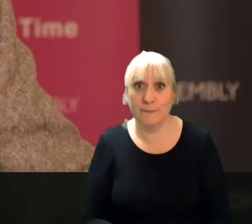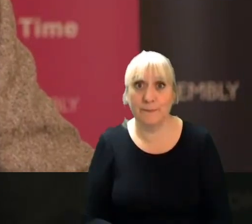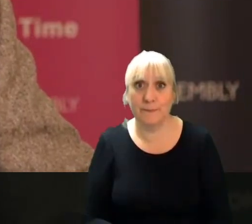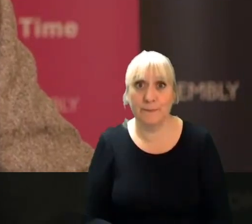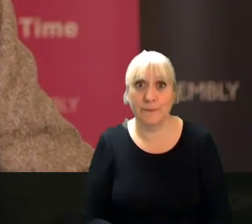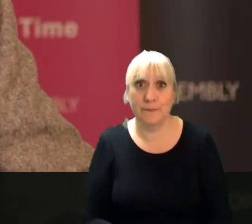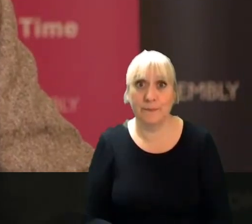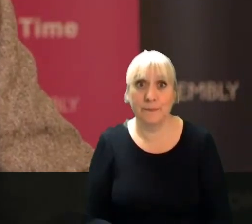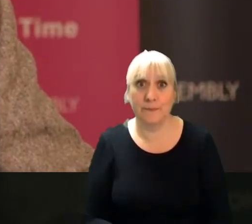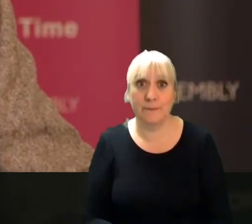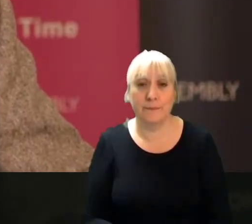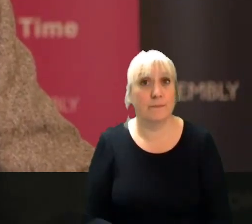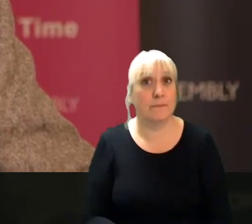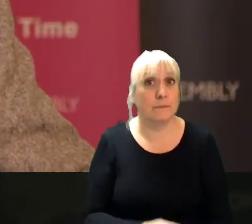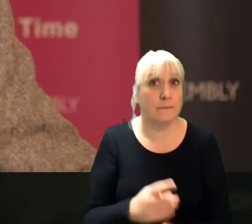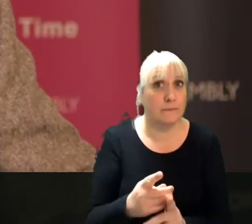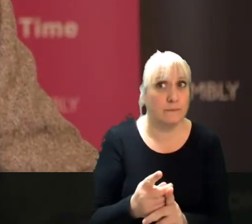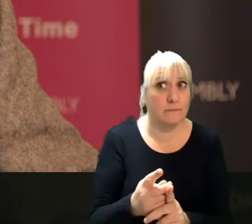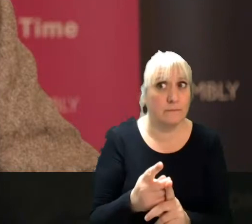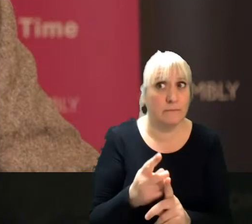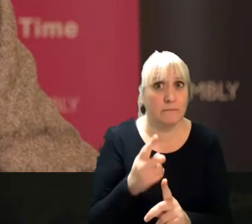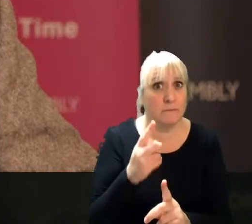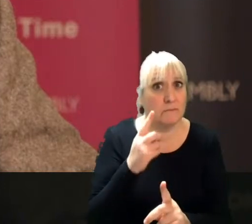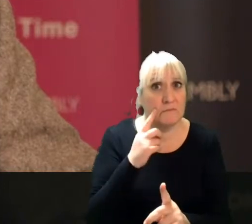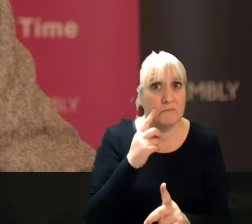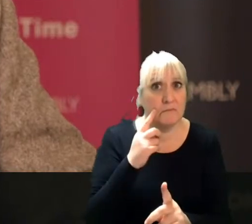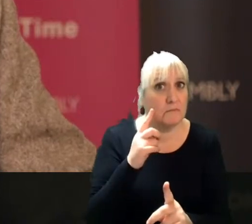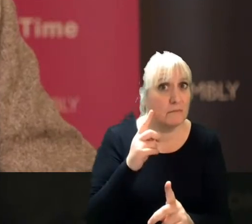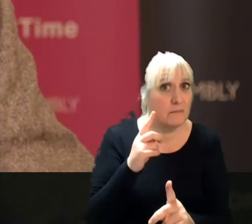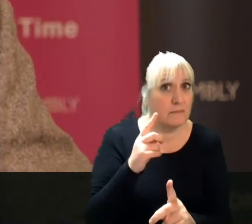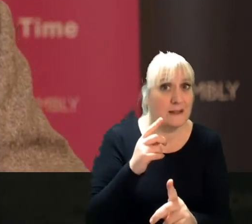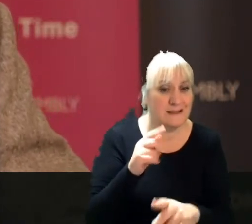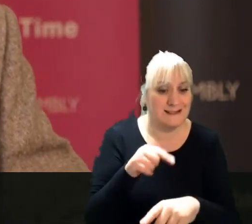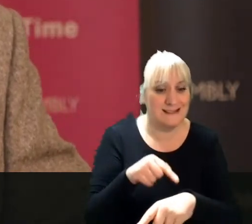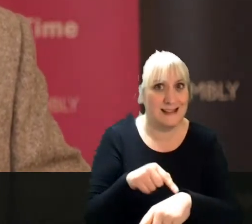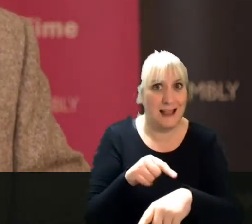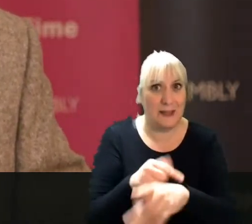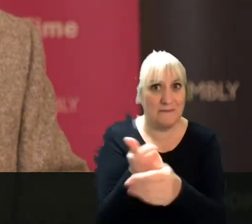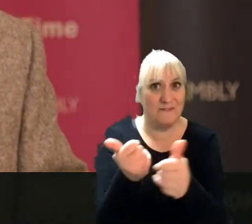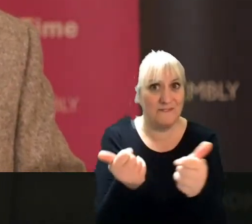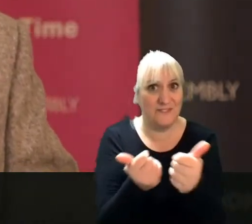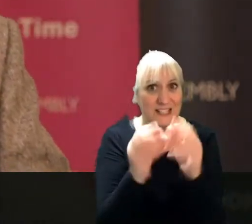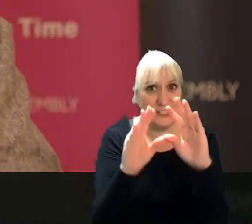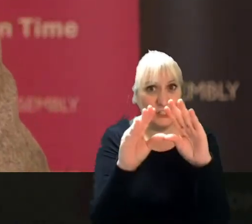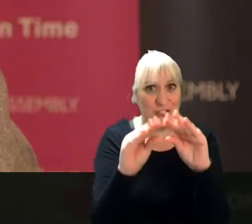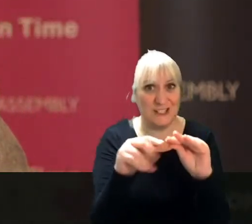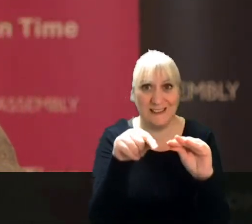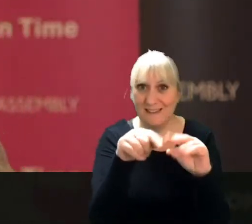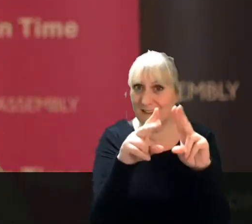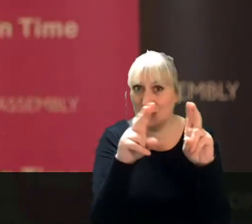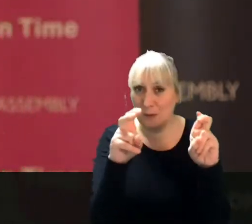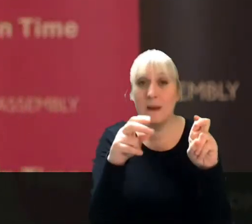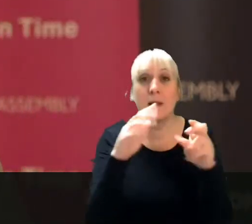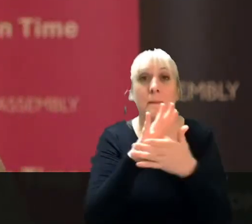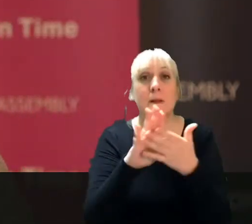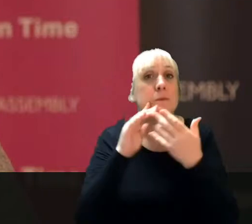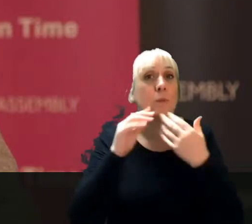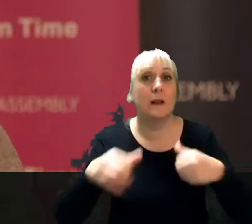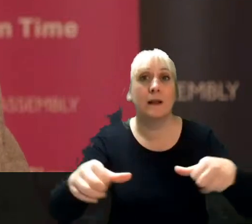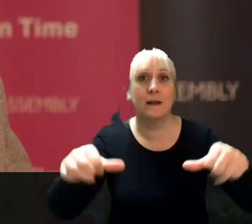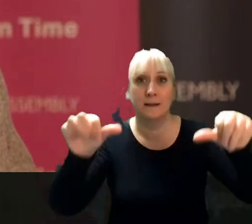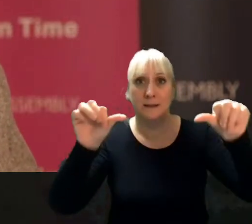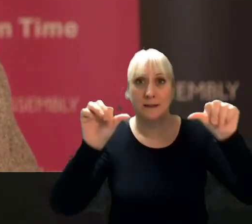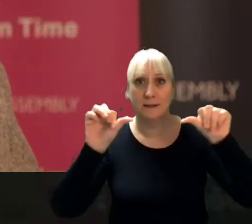We haven't got any time left, so we're going to move on to the next item of